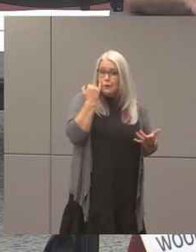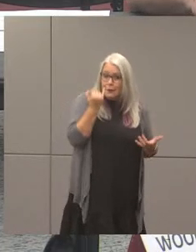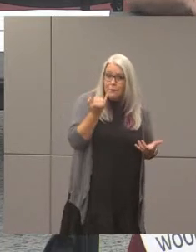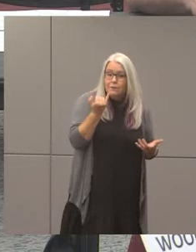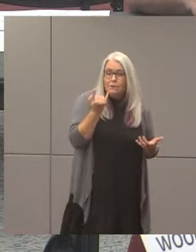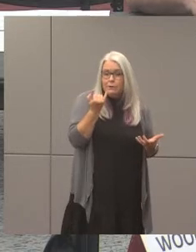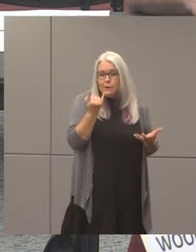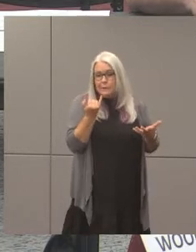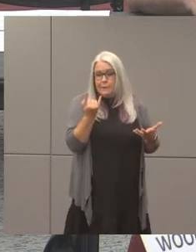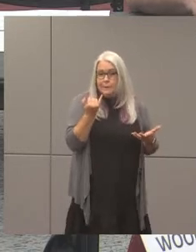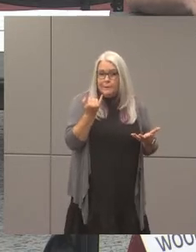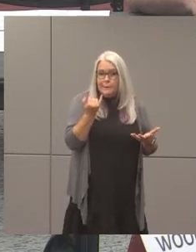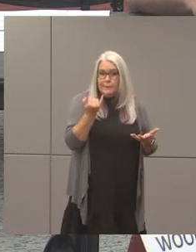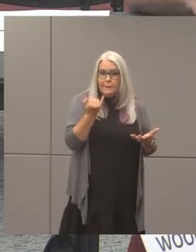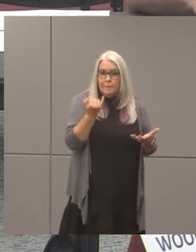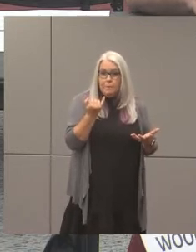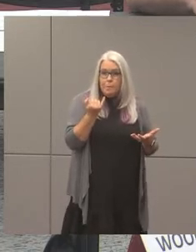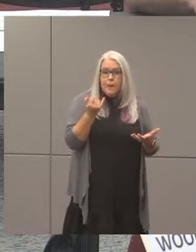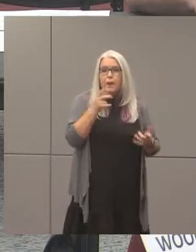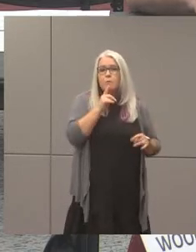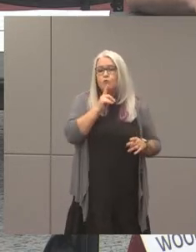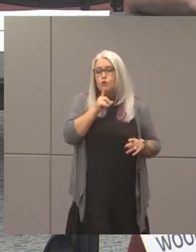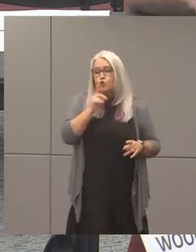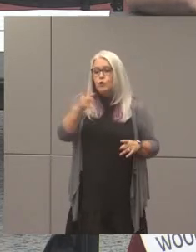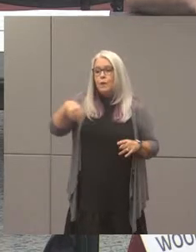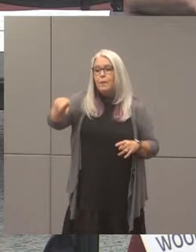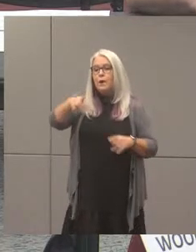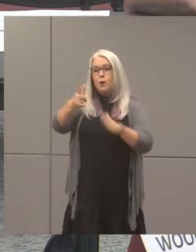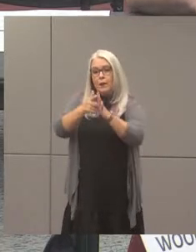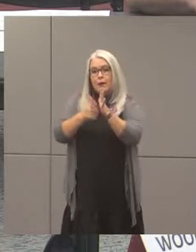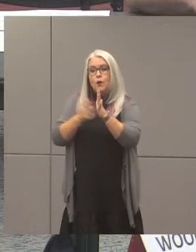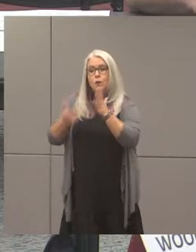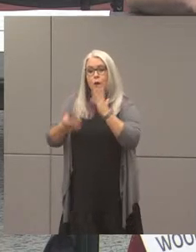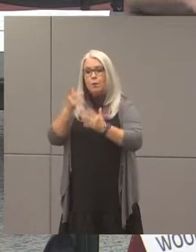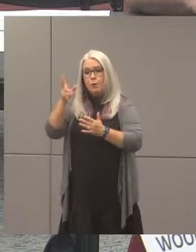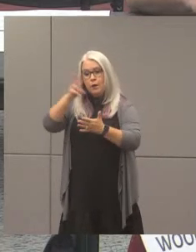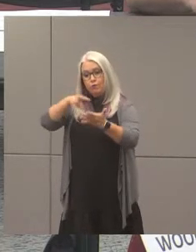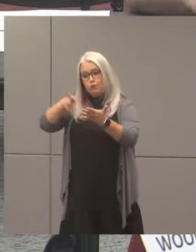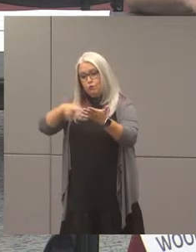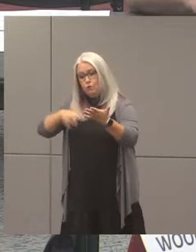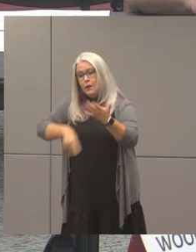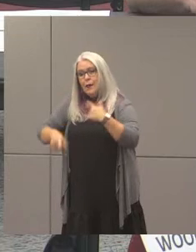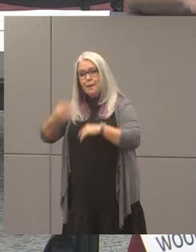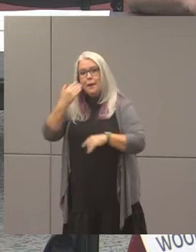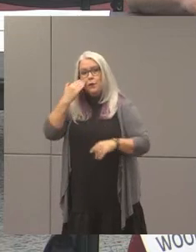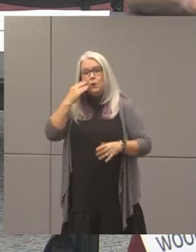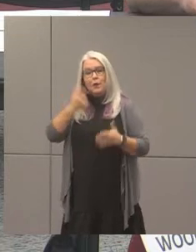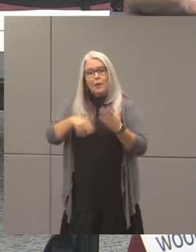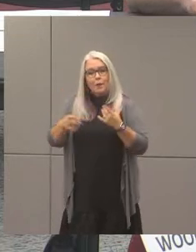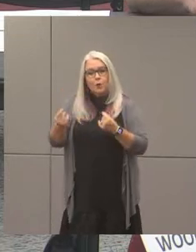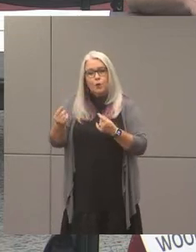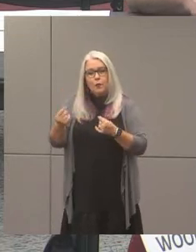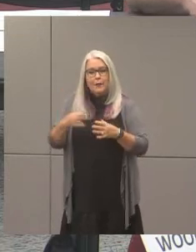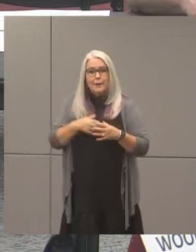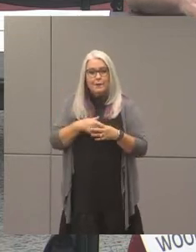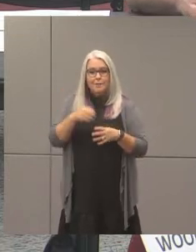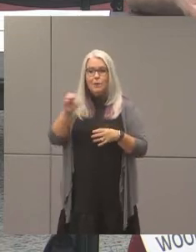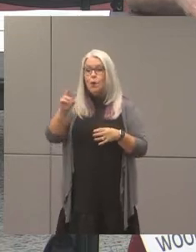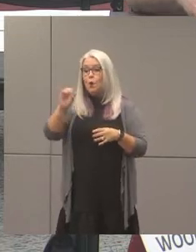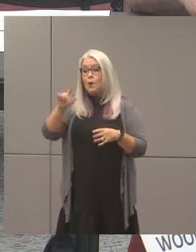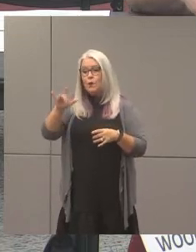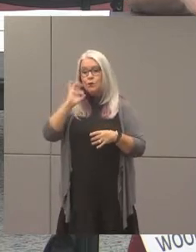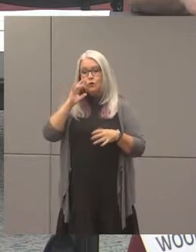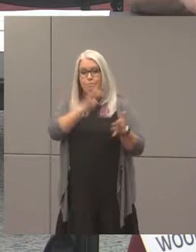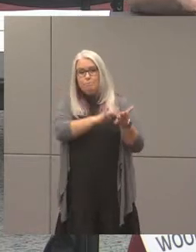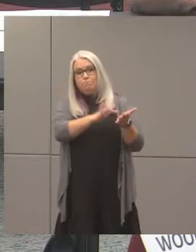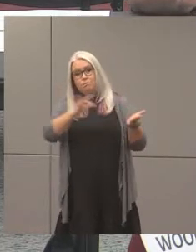their legal have probably looked over this and they knew what they were doing, so it's unfortunate,